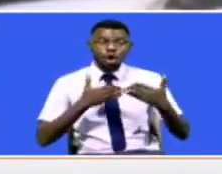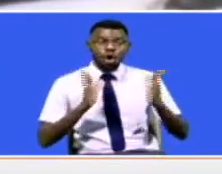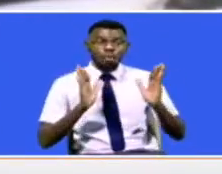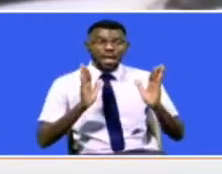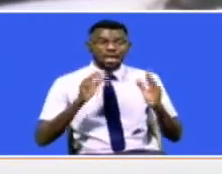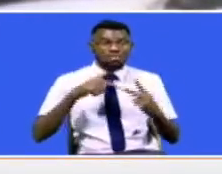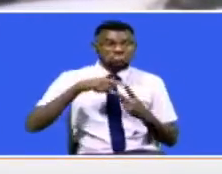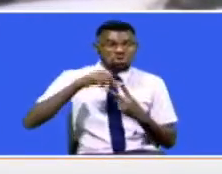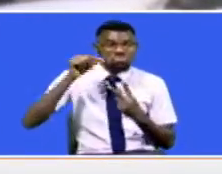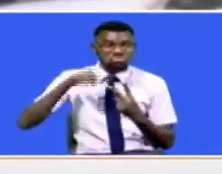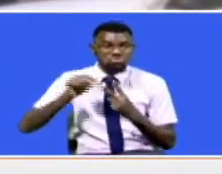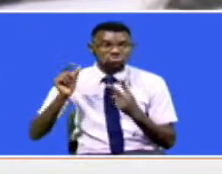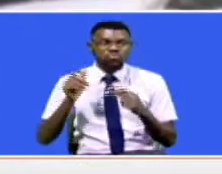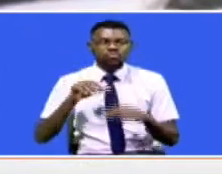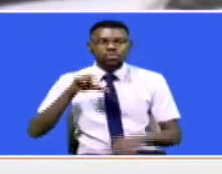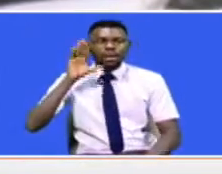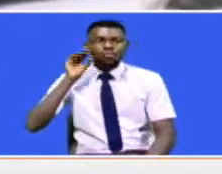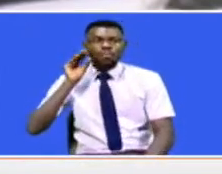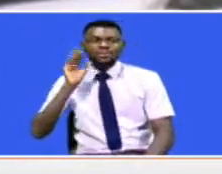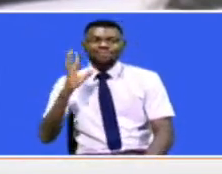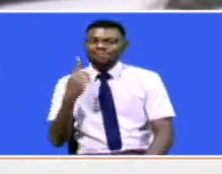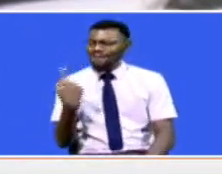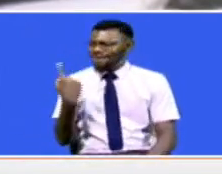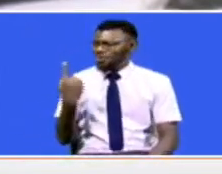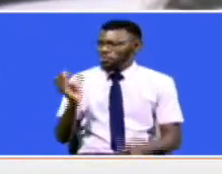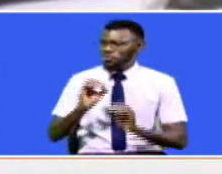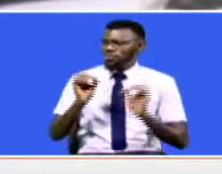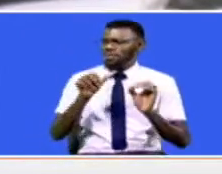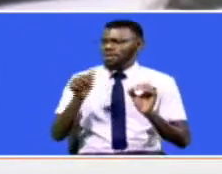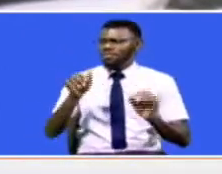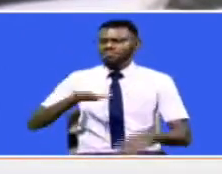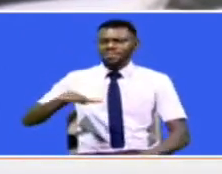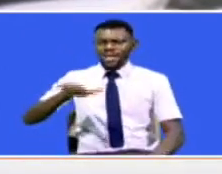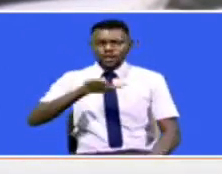is not basically done in Mombasa alone, but we open up other